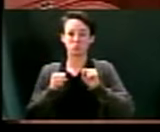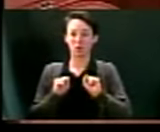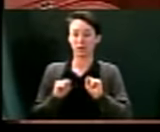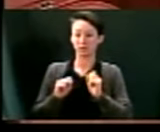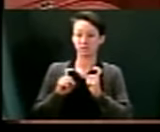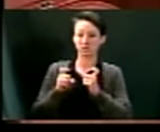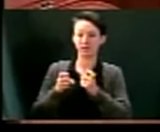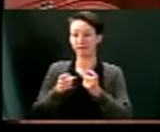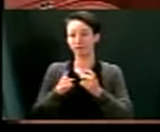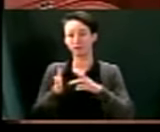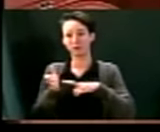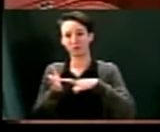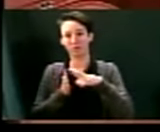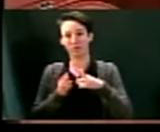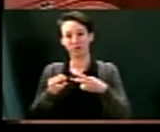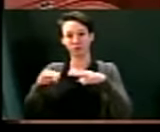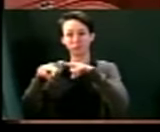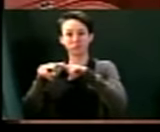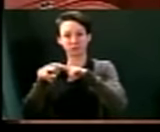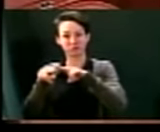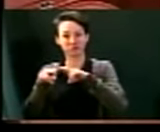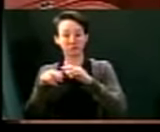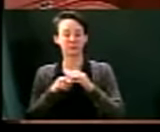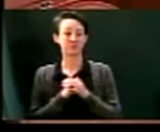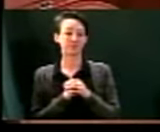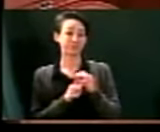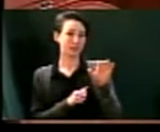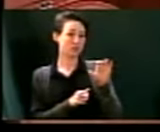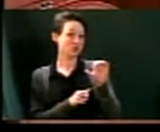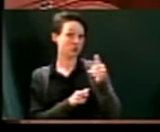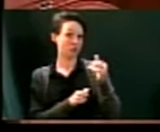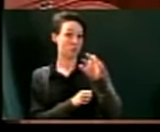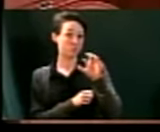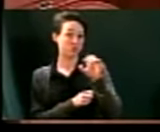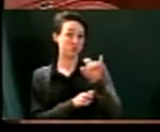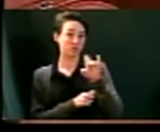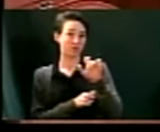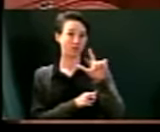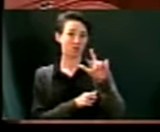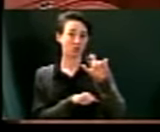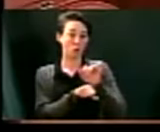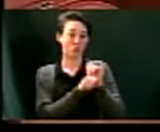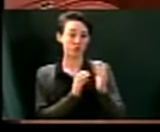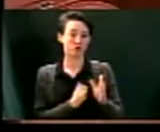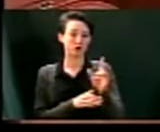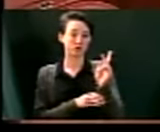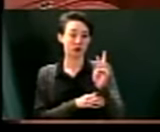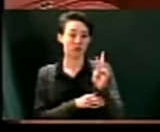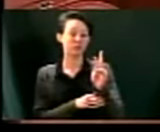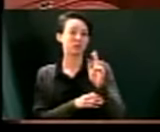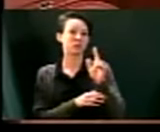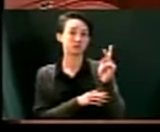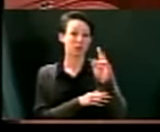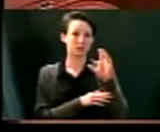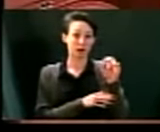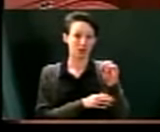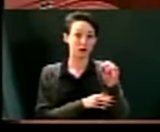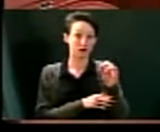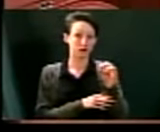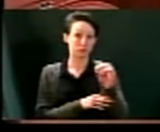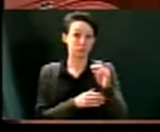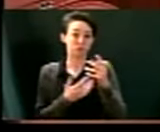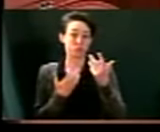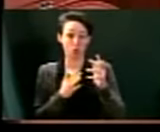up with inflation, while all the other civil workers in Knoxville and Knox County did receive